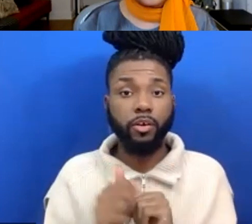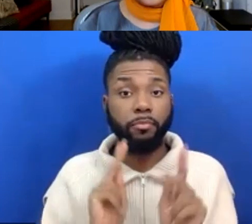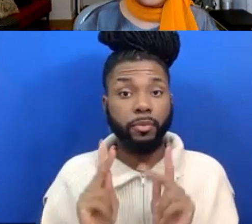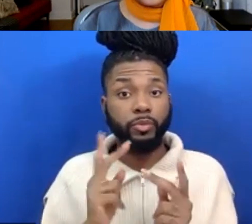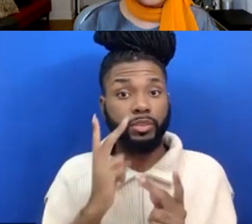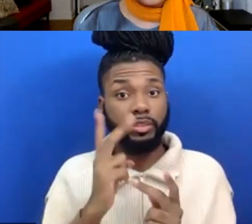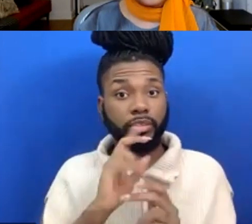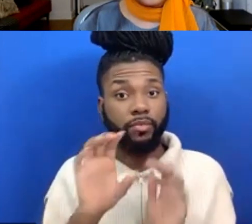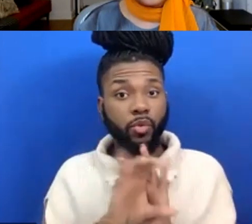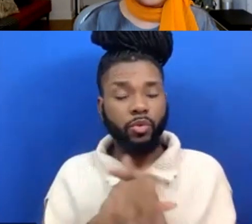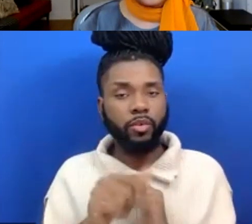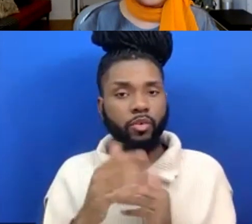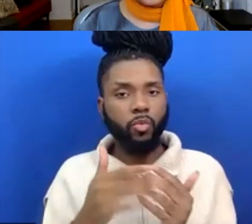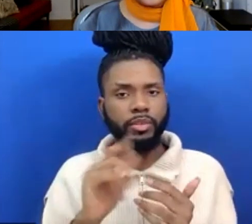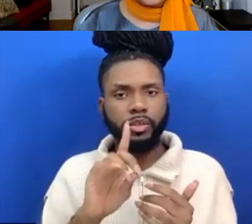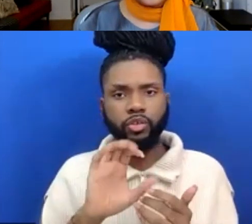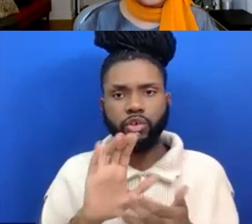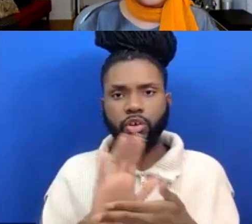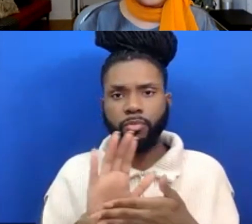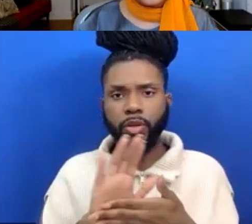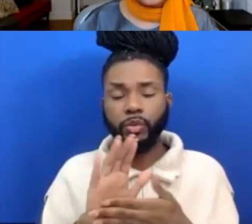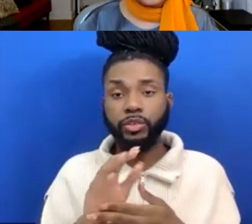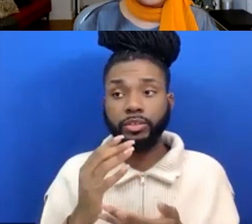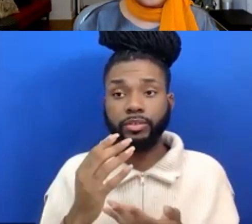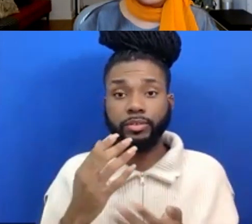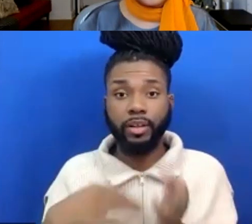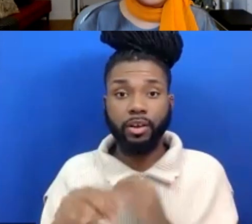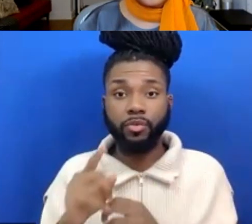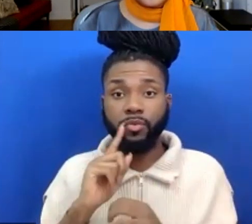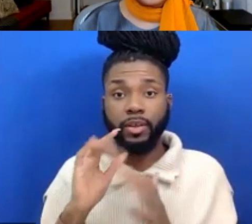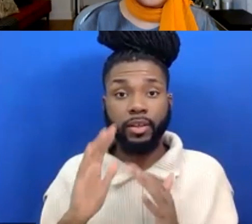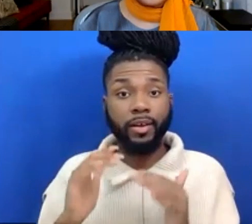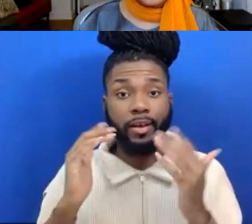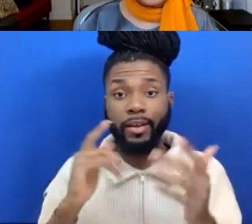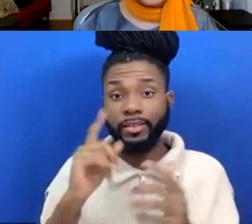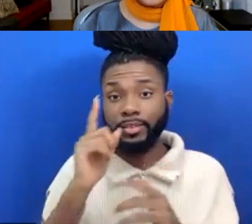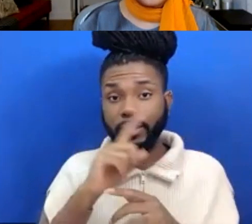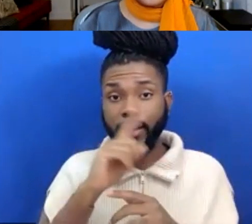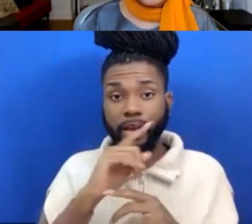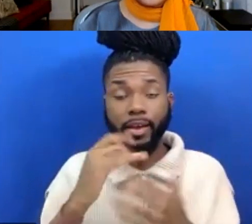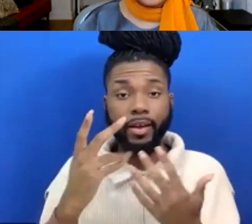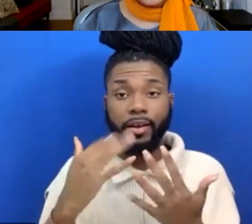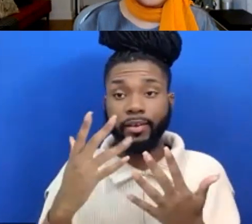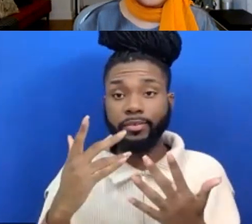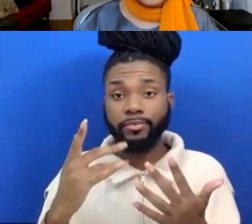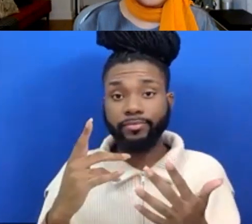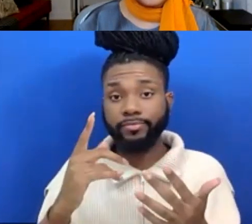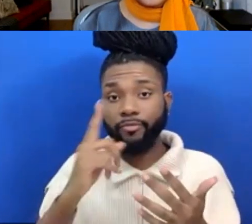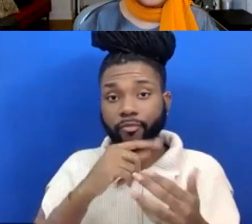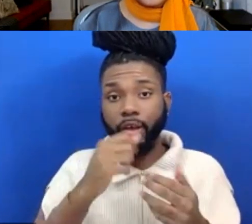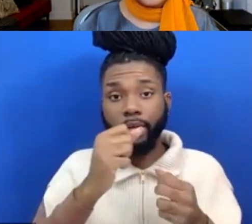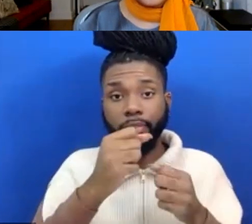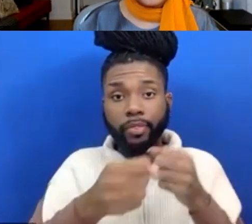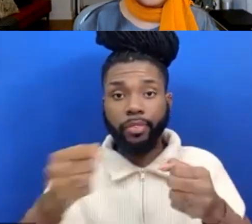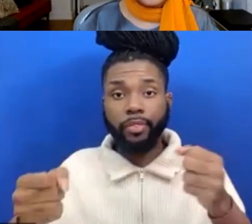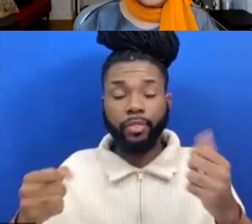somehow documentaries, as opposed to highly staged, highly fabricated images where the